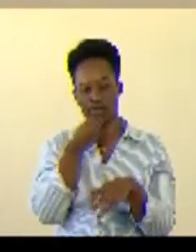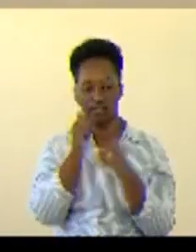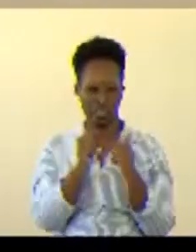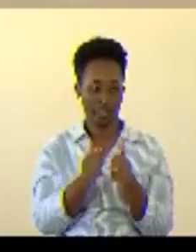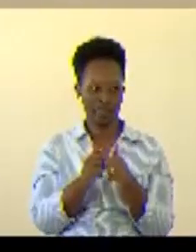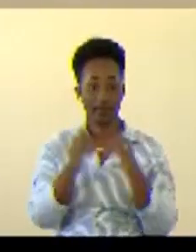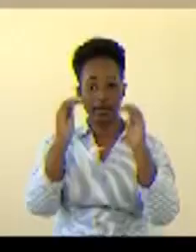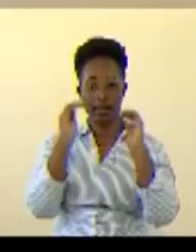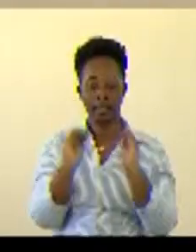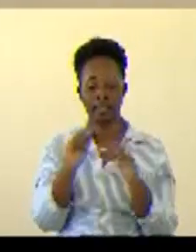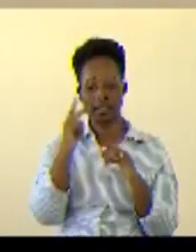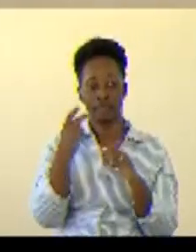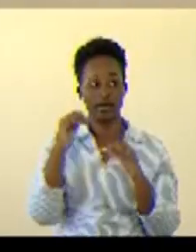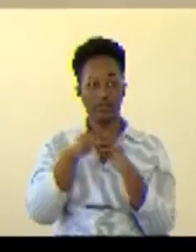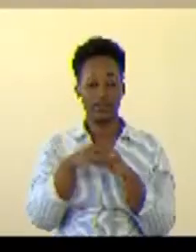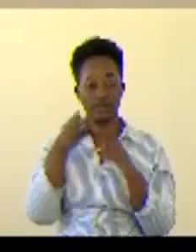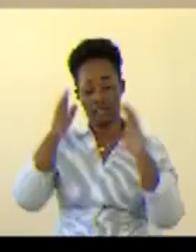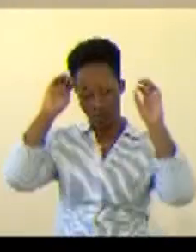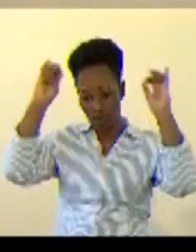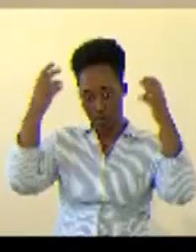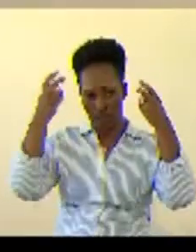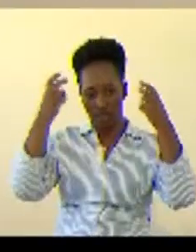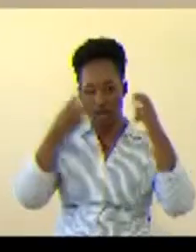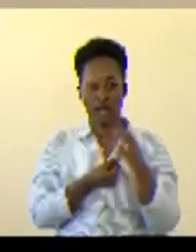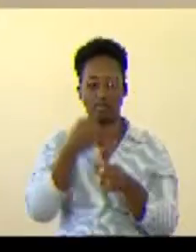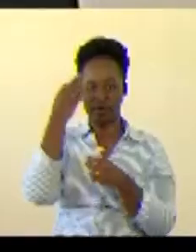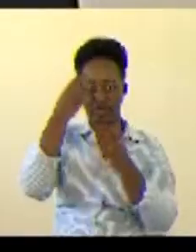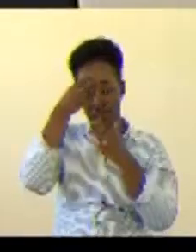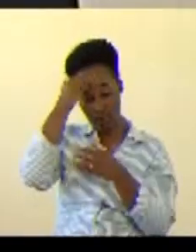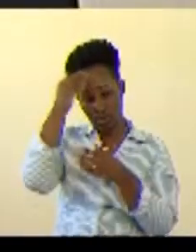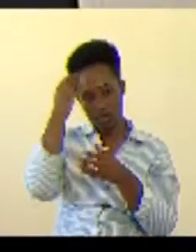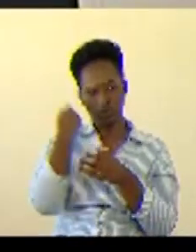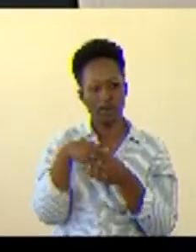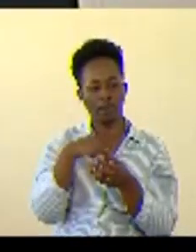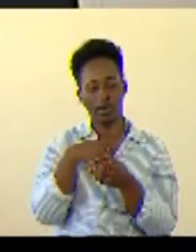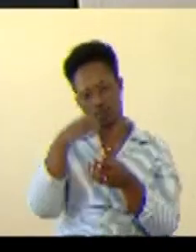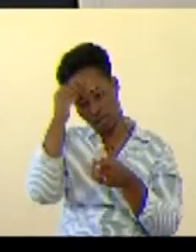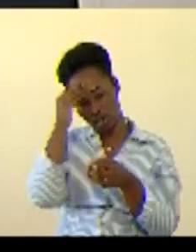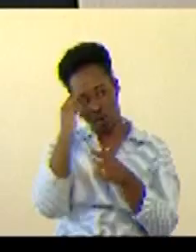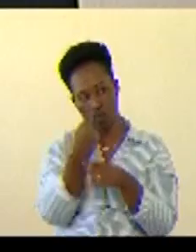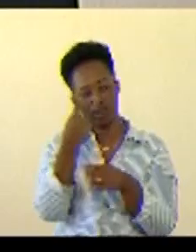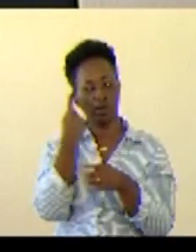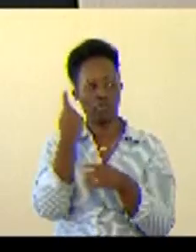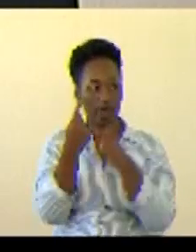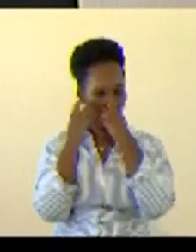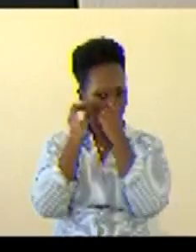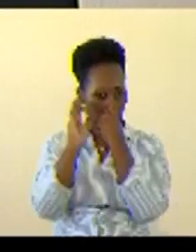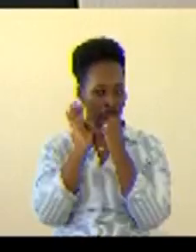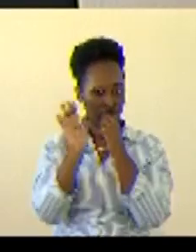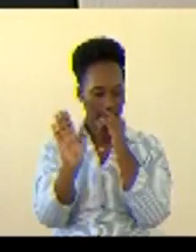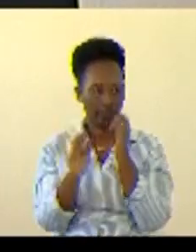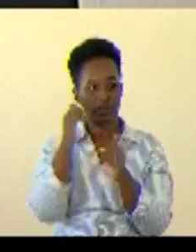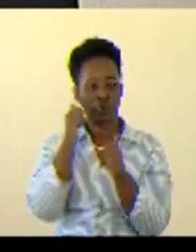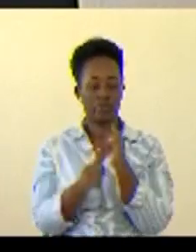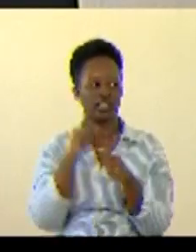This unit is divided into 3 lessons. And we will be dealing only with one of them, which